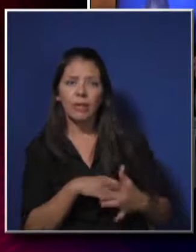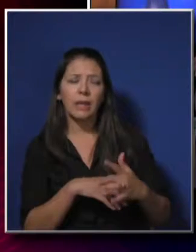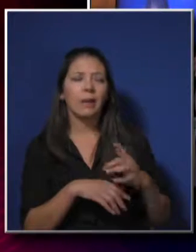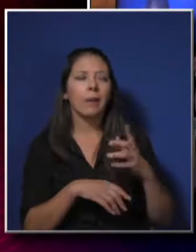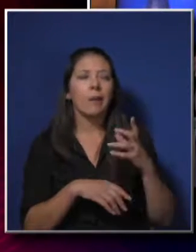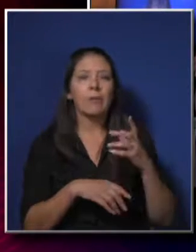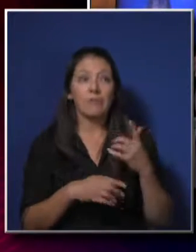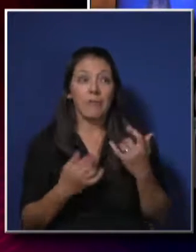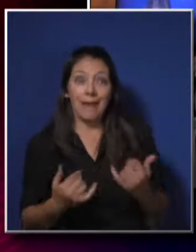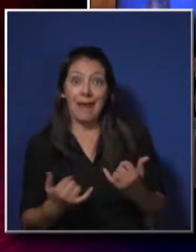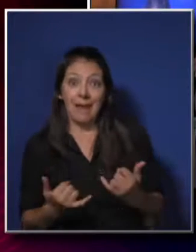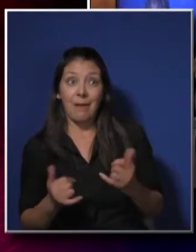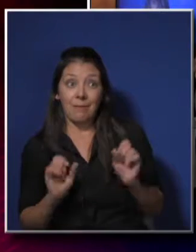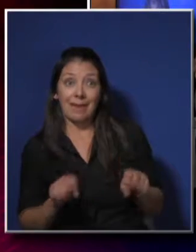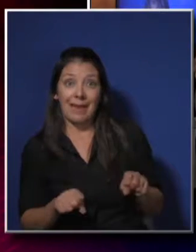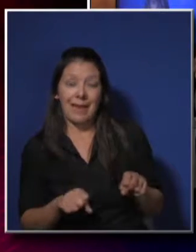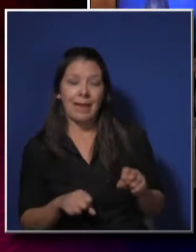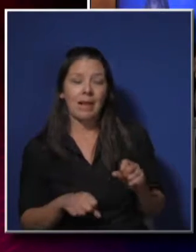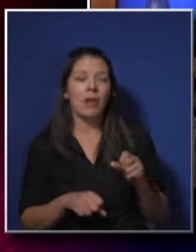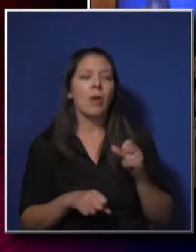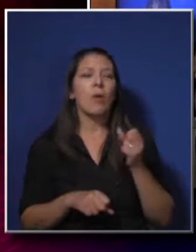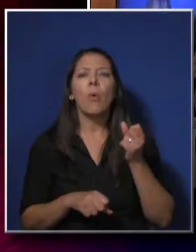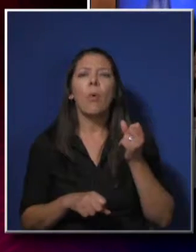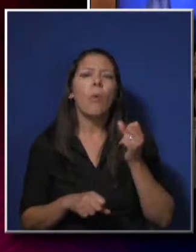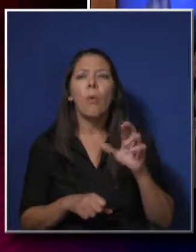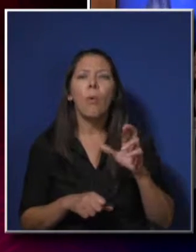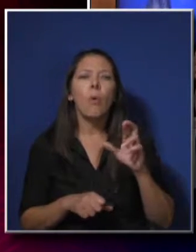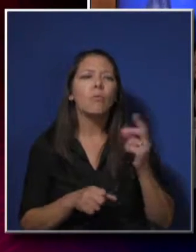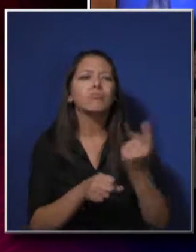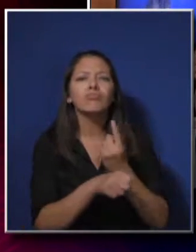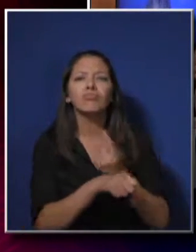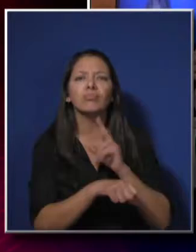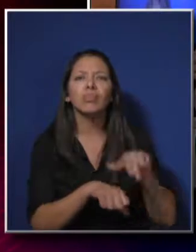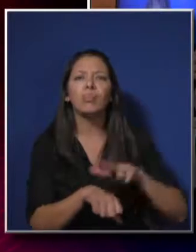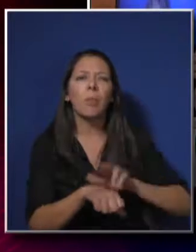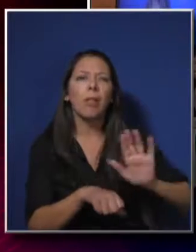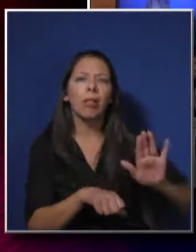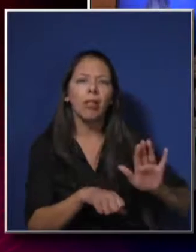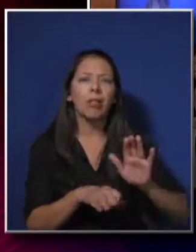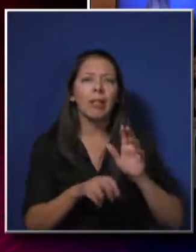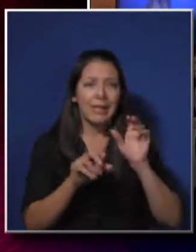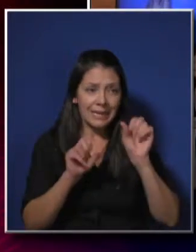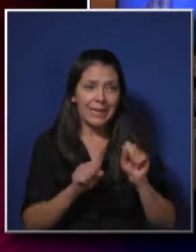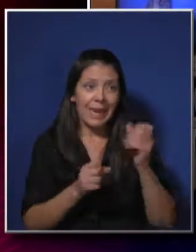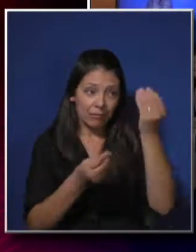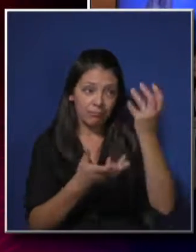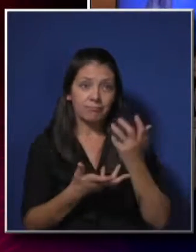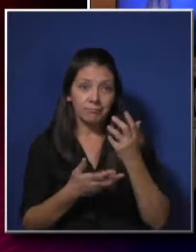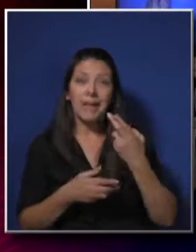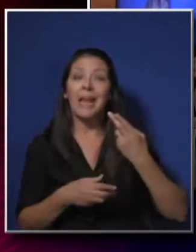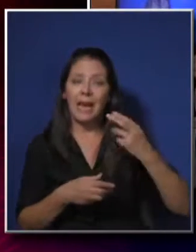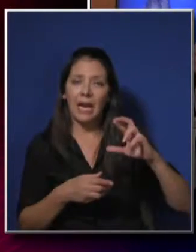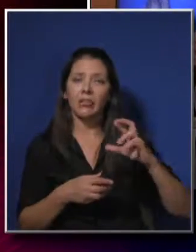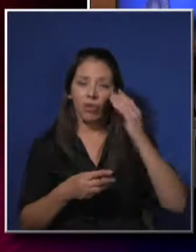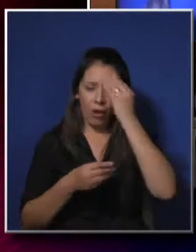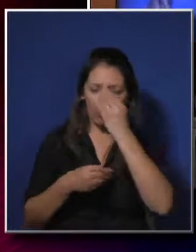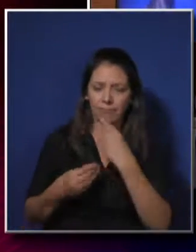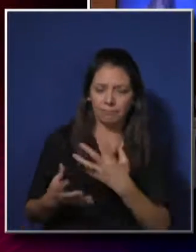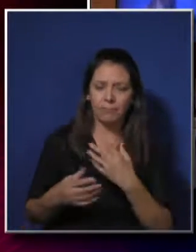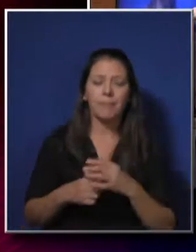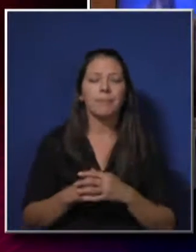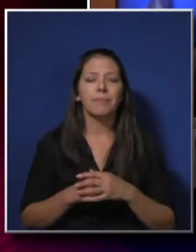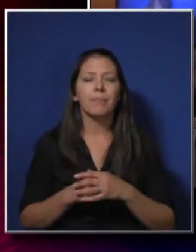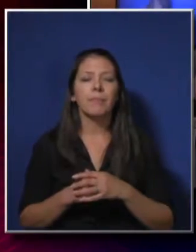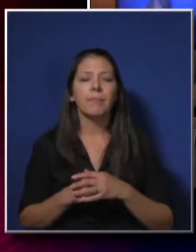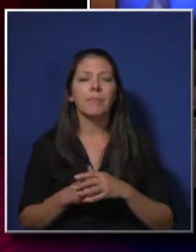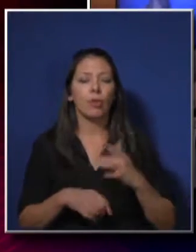normal, right now? And can you give me that information? And what I found out was